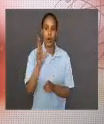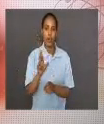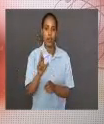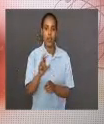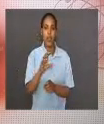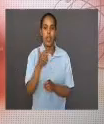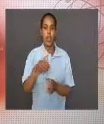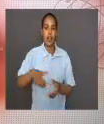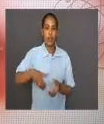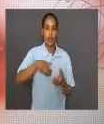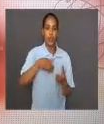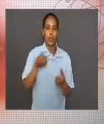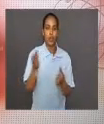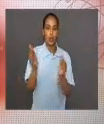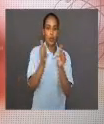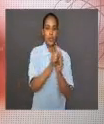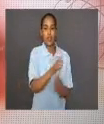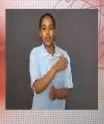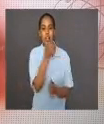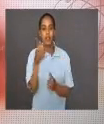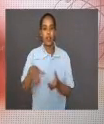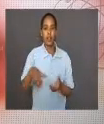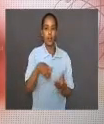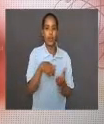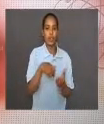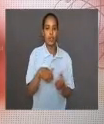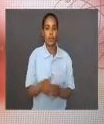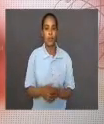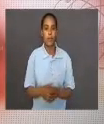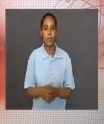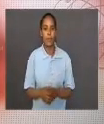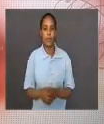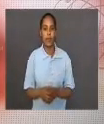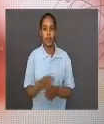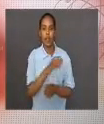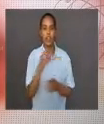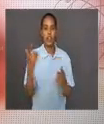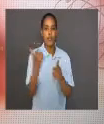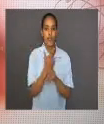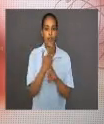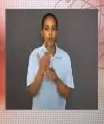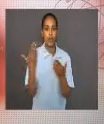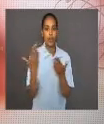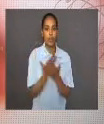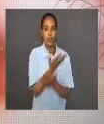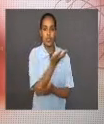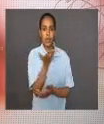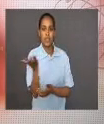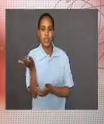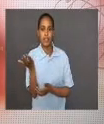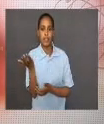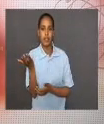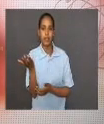or a liquid with another liquid, and form new